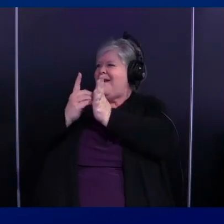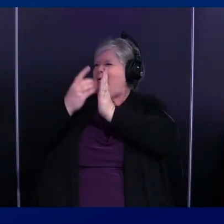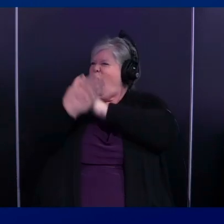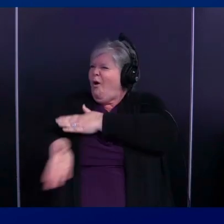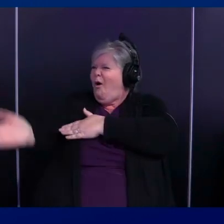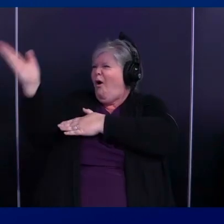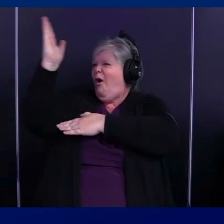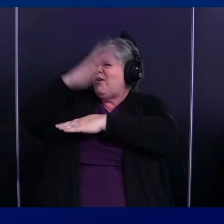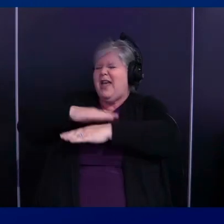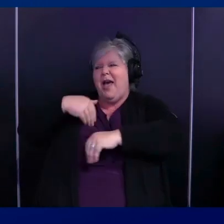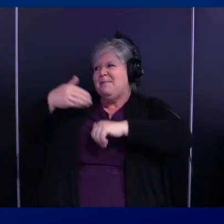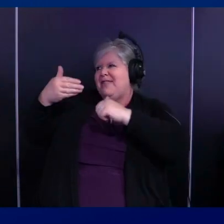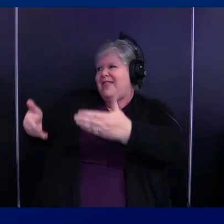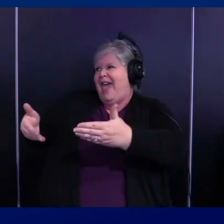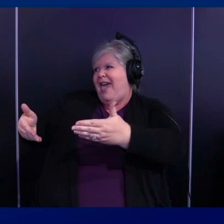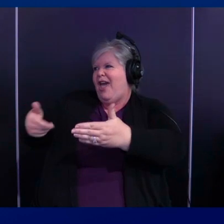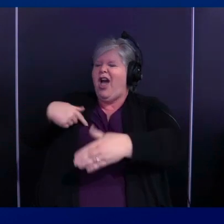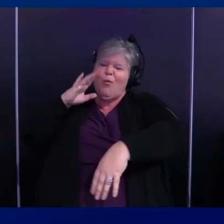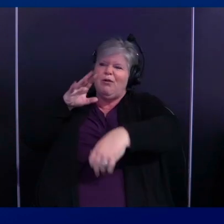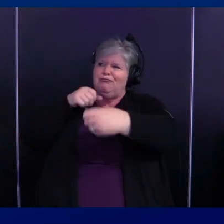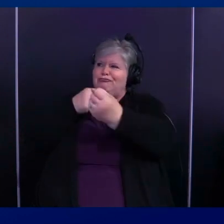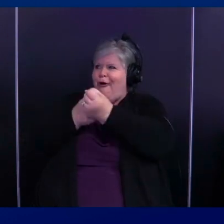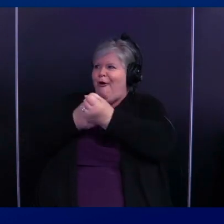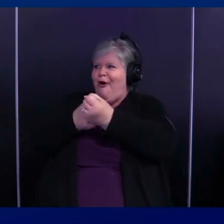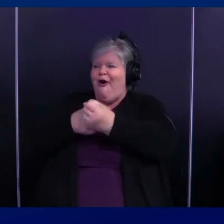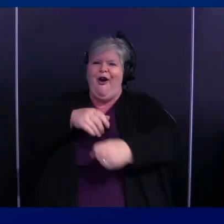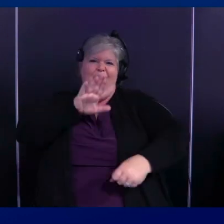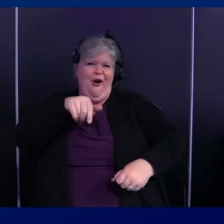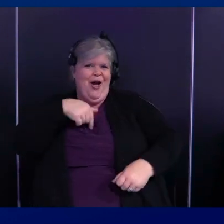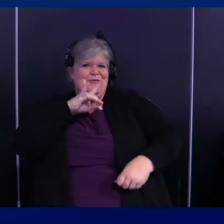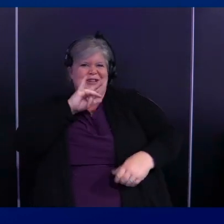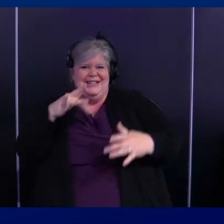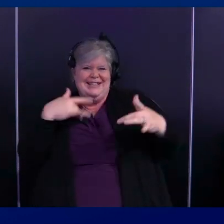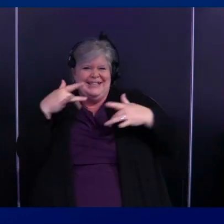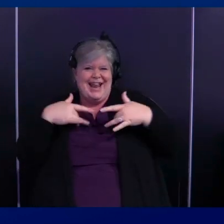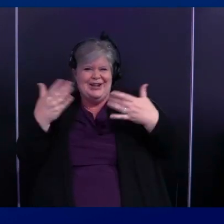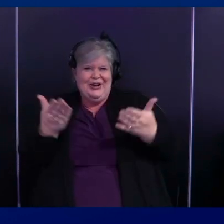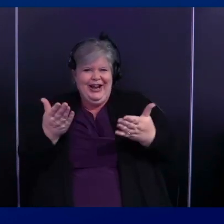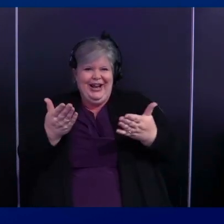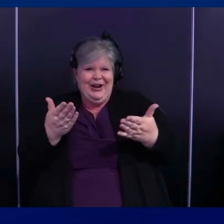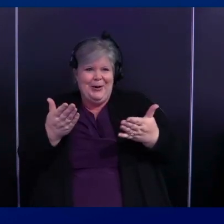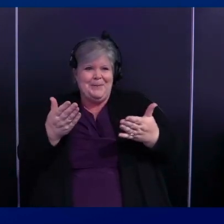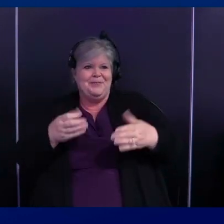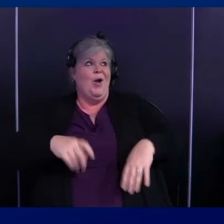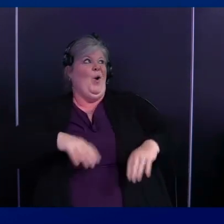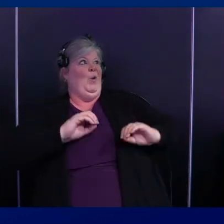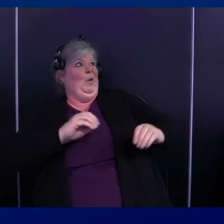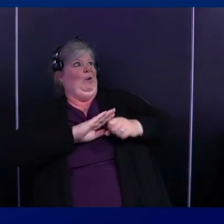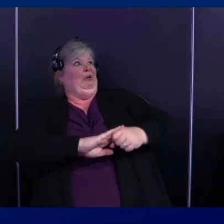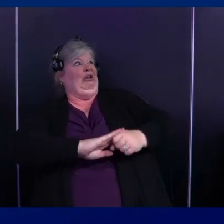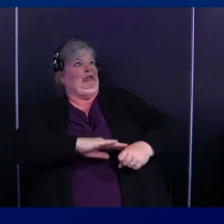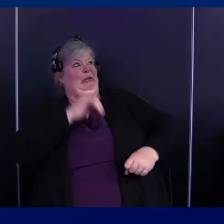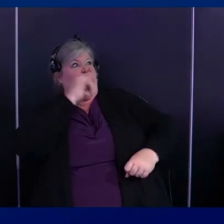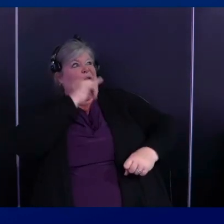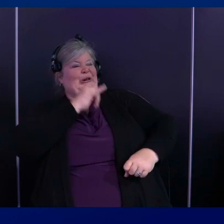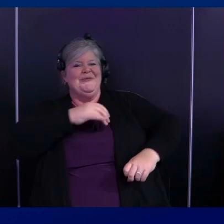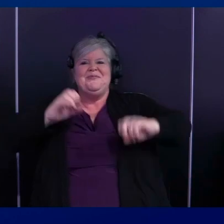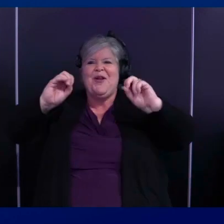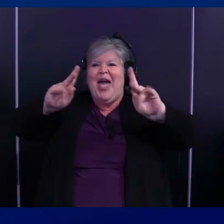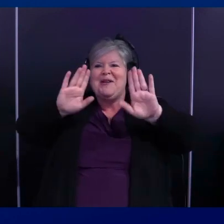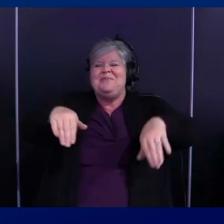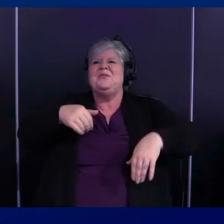I'm with you. Awesome. I'll be your biggest fan. I'm really excited you're here. So, no pressure. When we hear the term